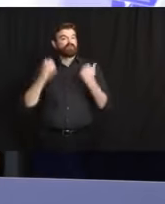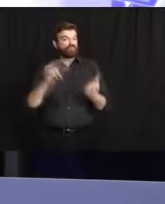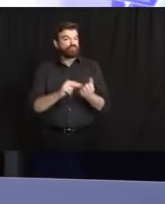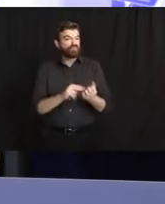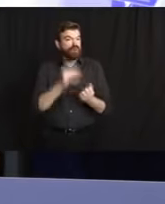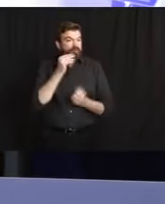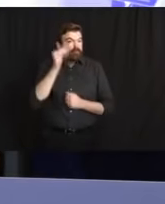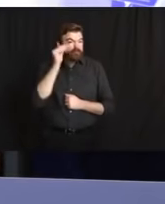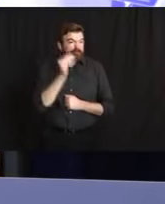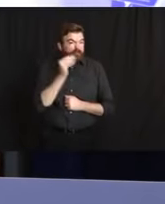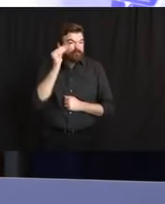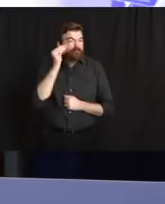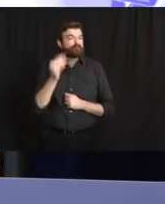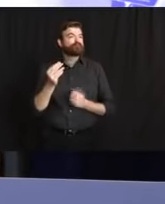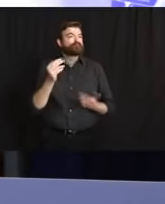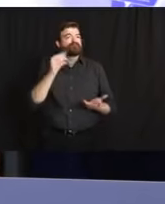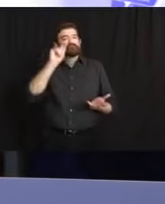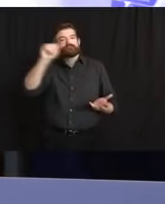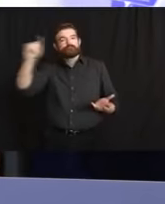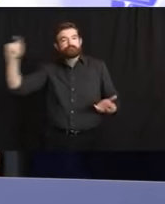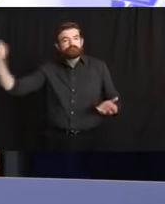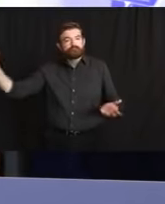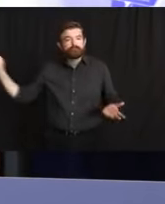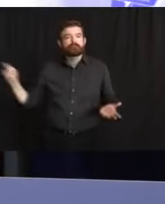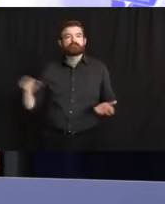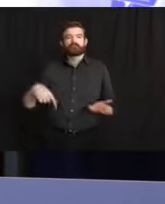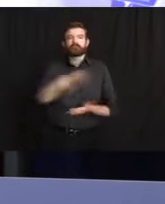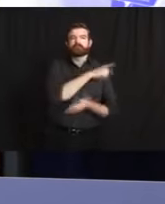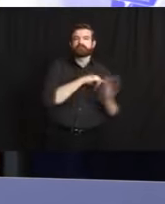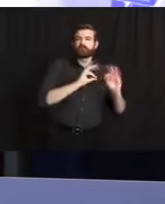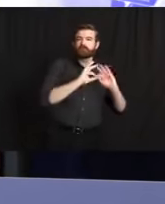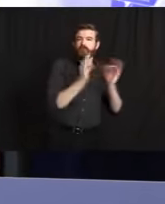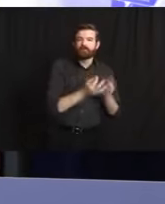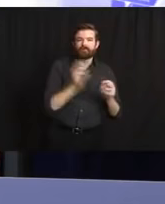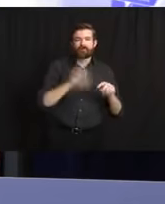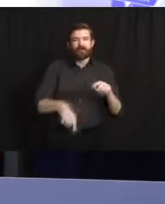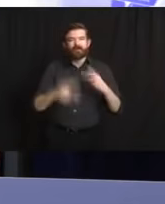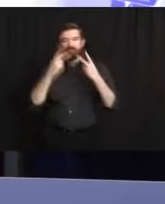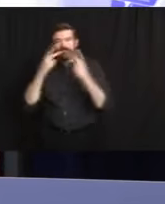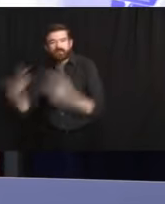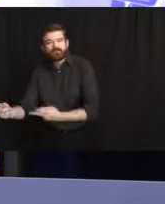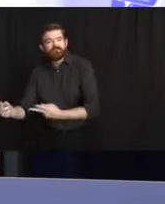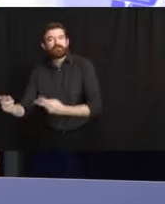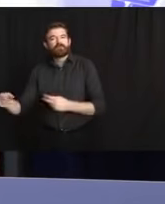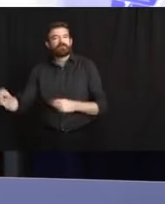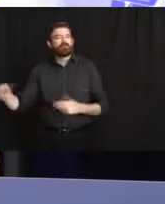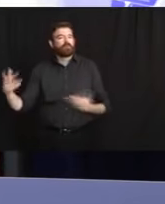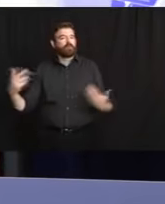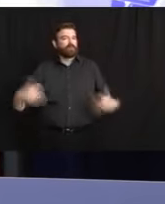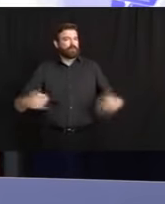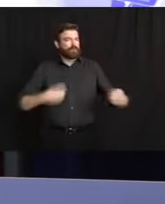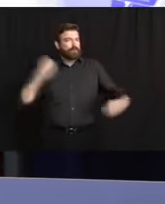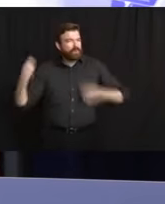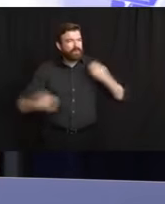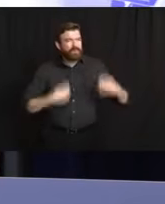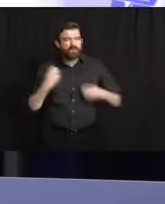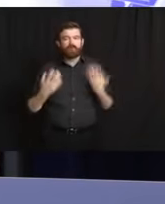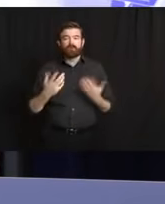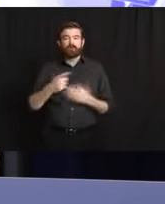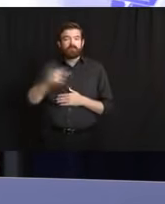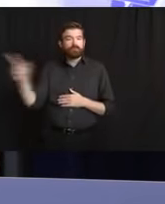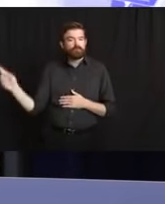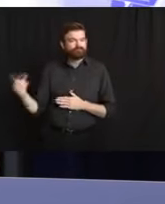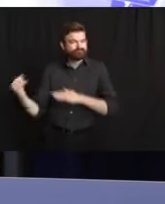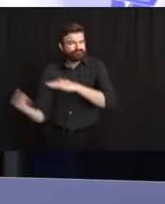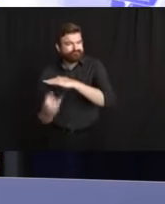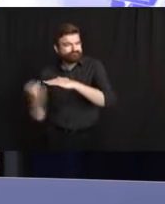their families. We understand the emotional distress that comes along with this isolation, and we are concerned about the mental health